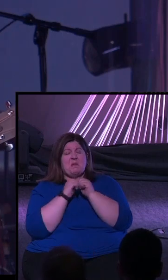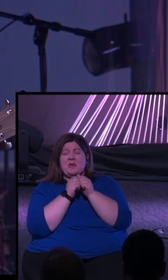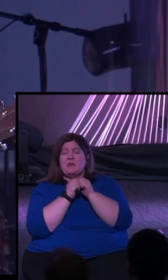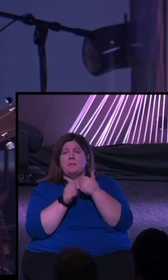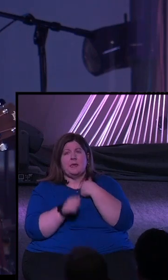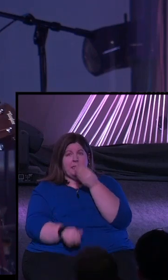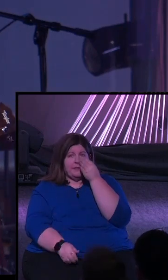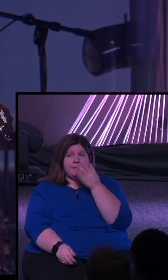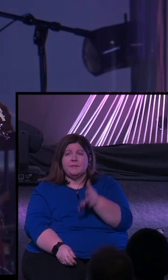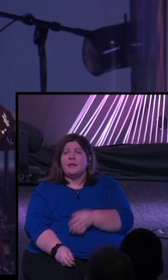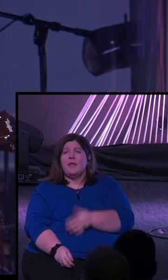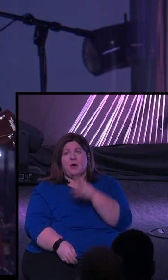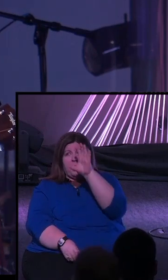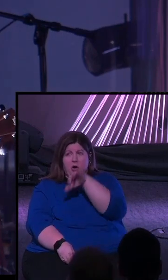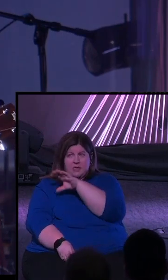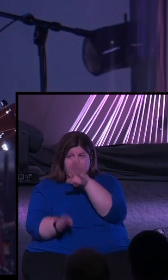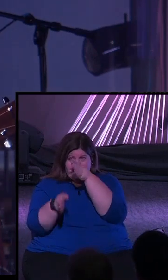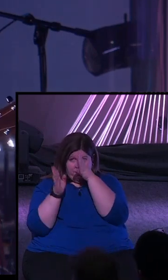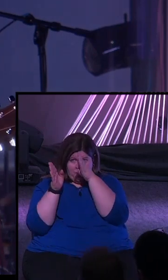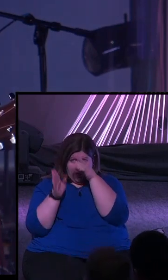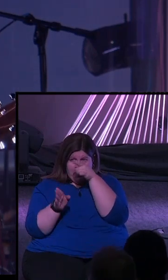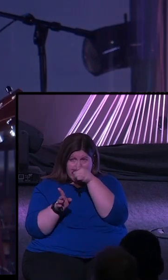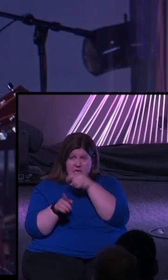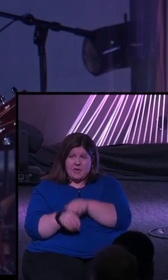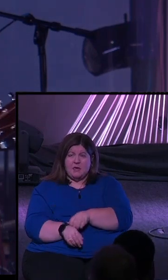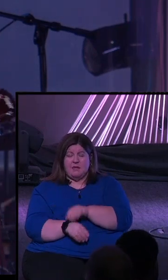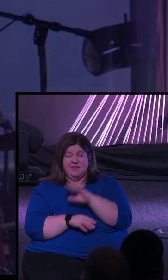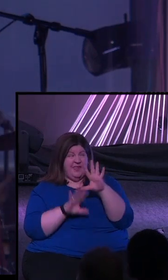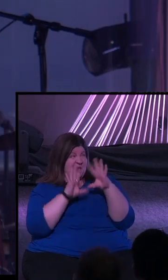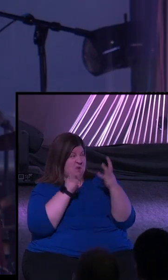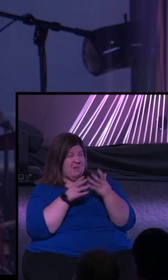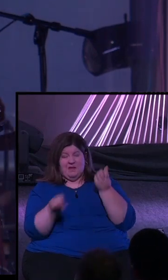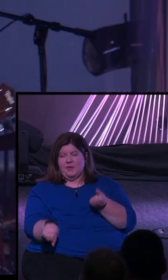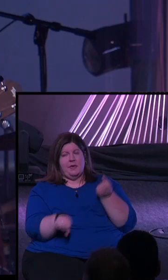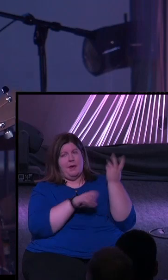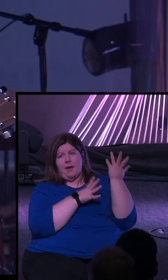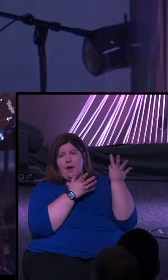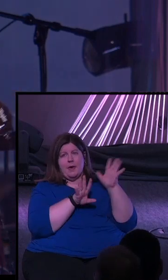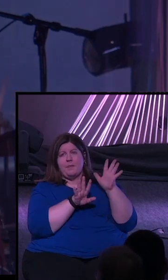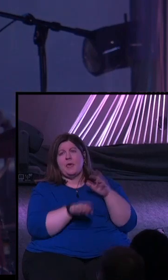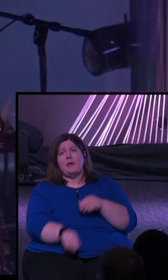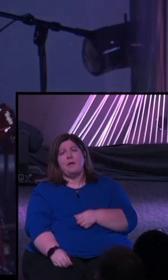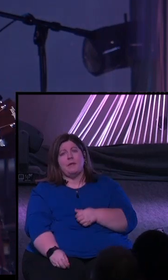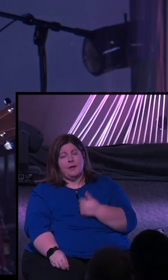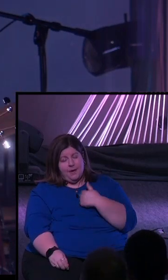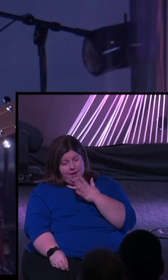go with me. The cross before me, the world behind me.